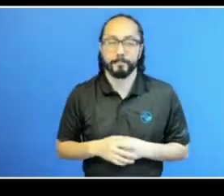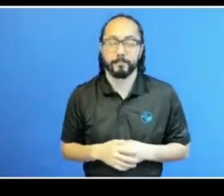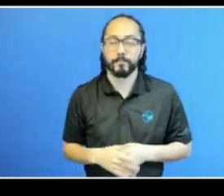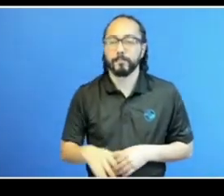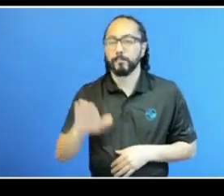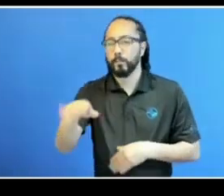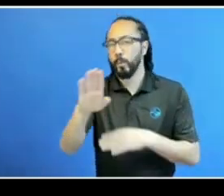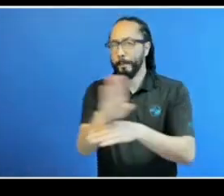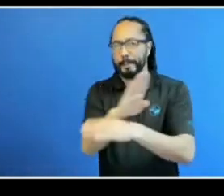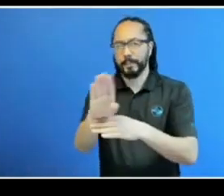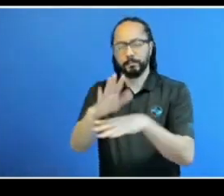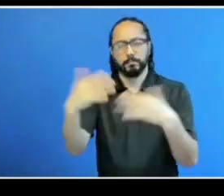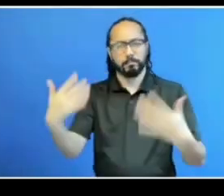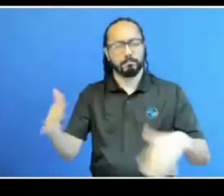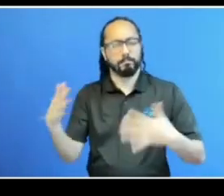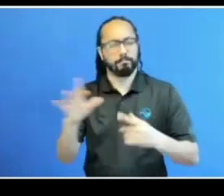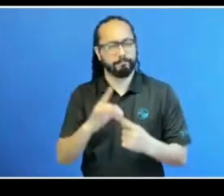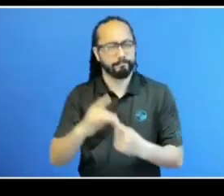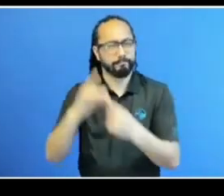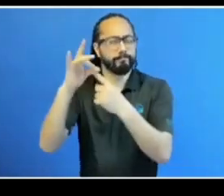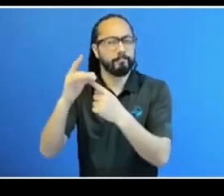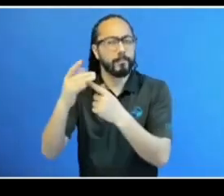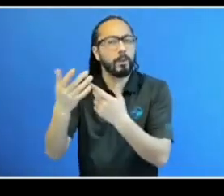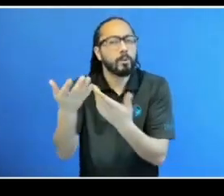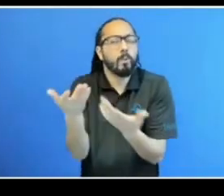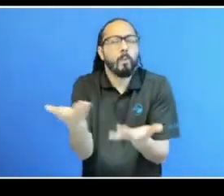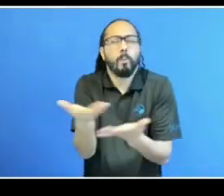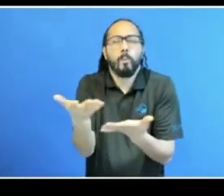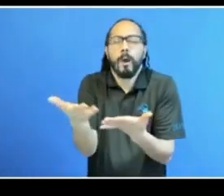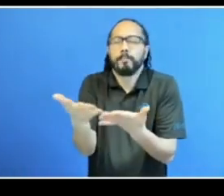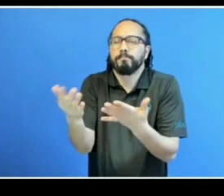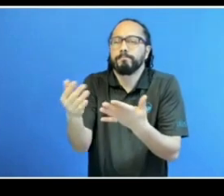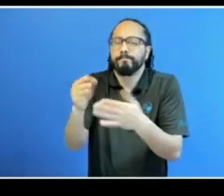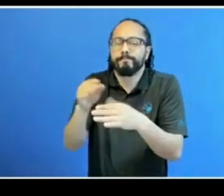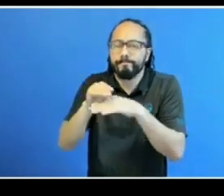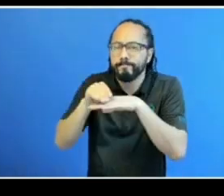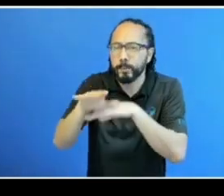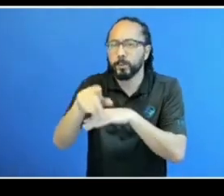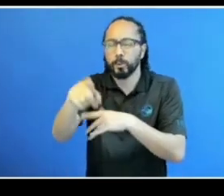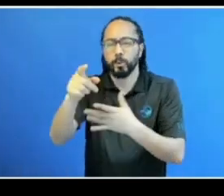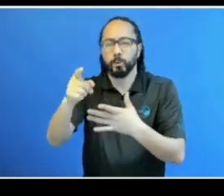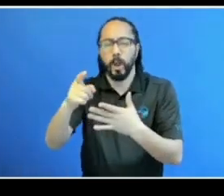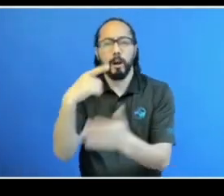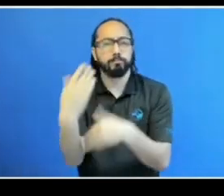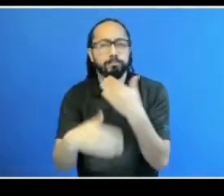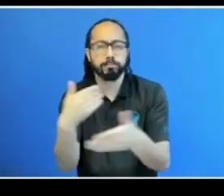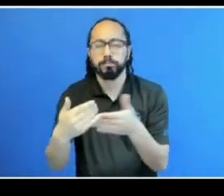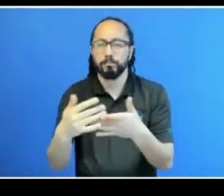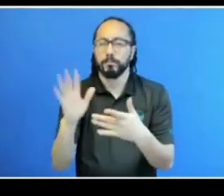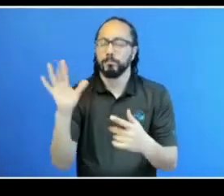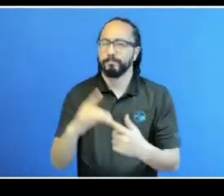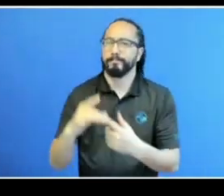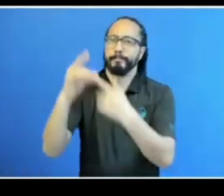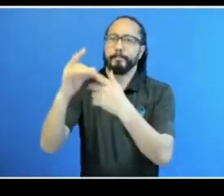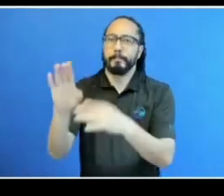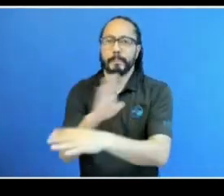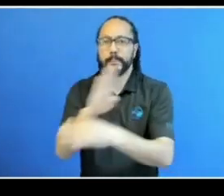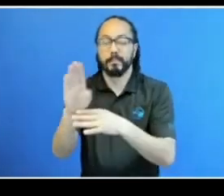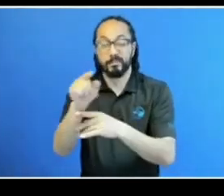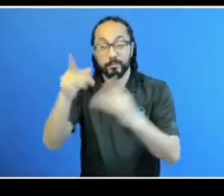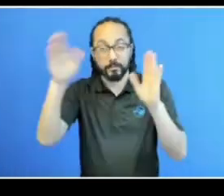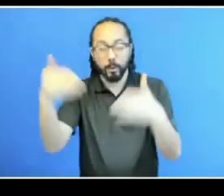business model. What has influenced you to pursue a business model that looks at mental health and